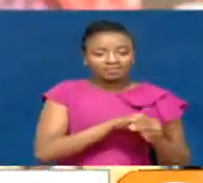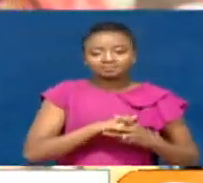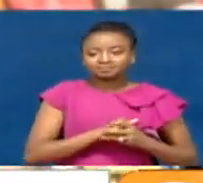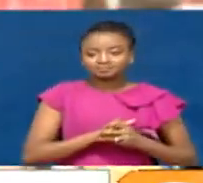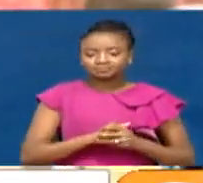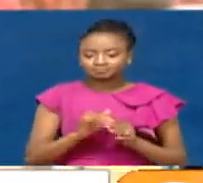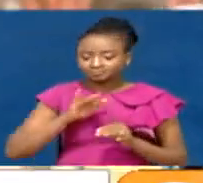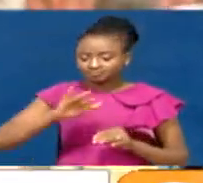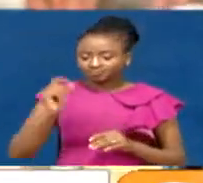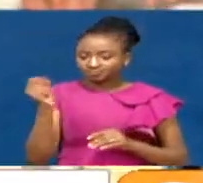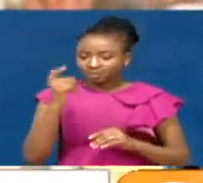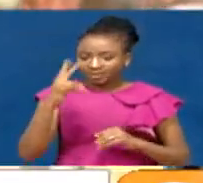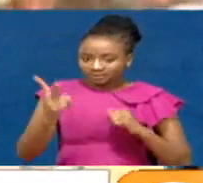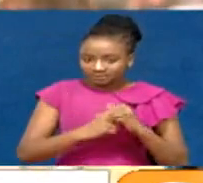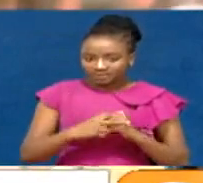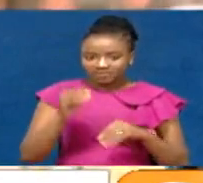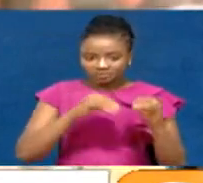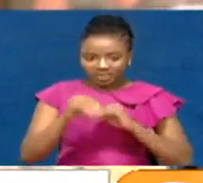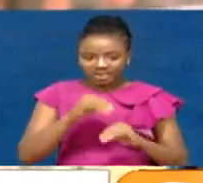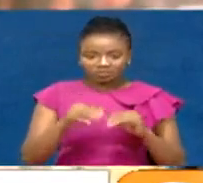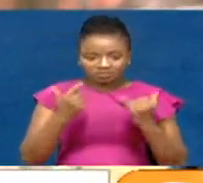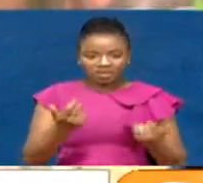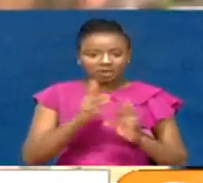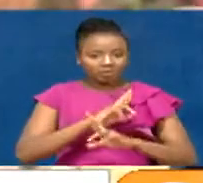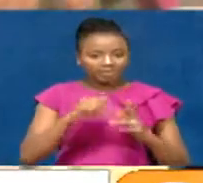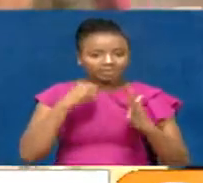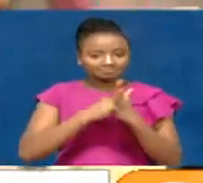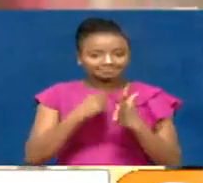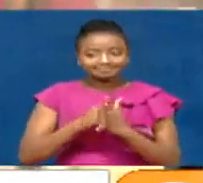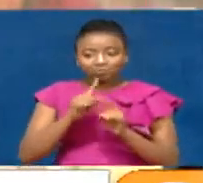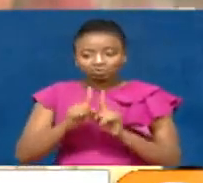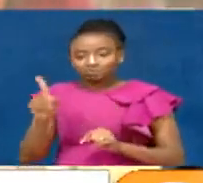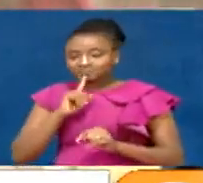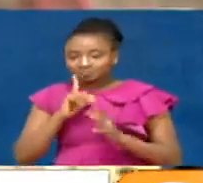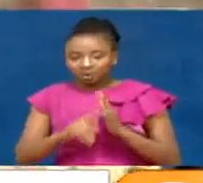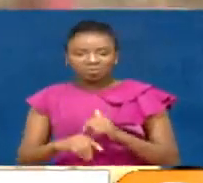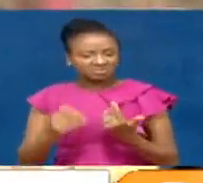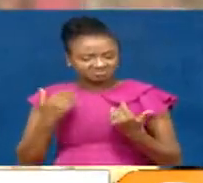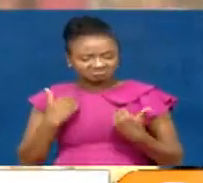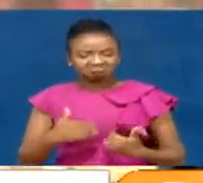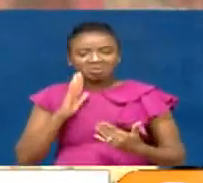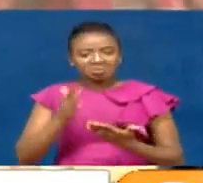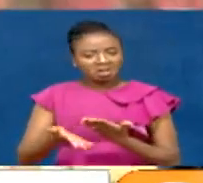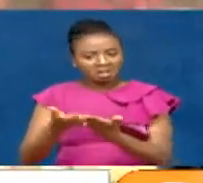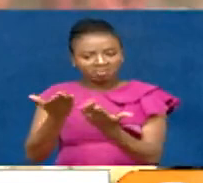general elections and the battle for Narok is on. Moitalel premising his candidature on equitable resource